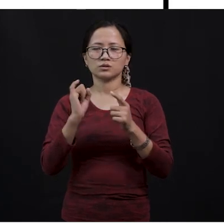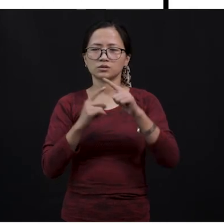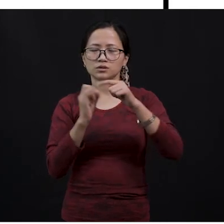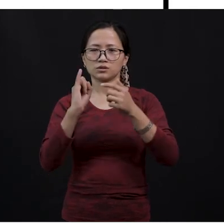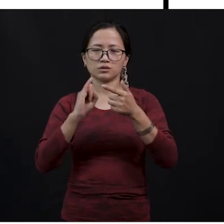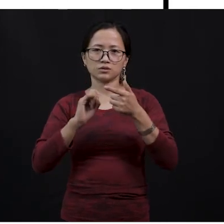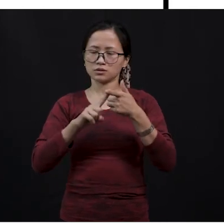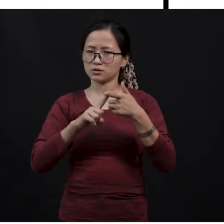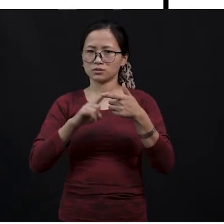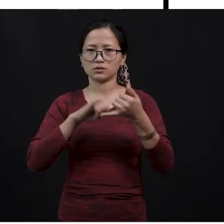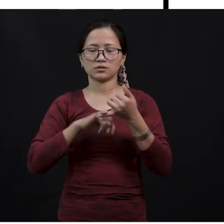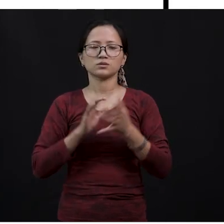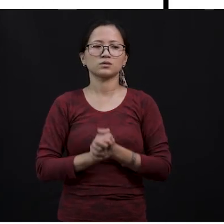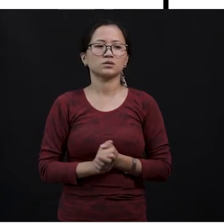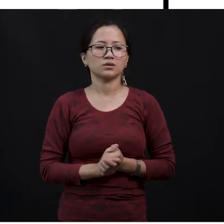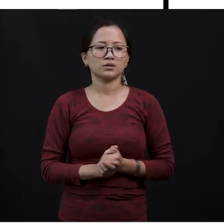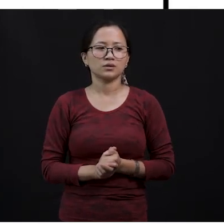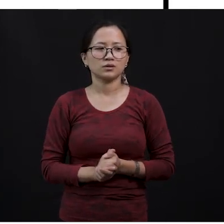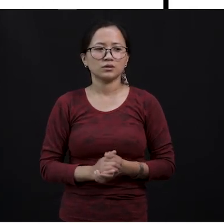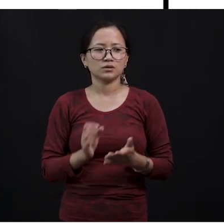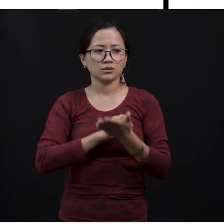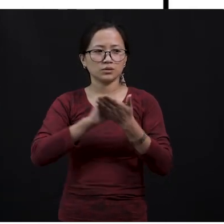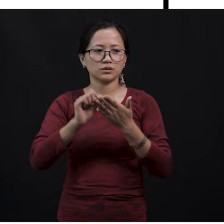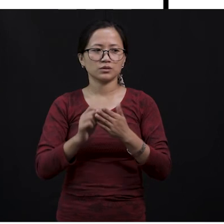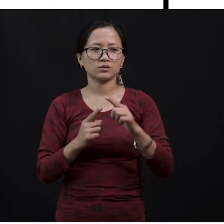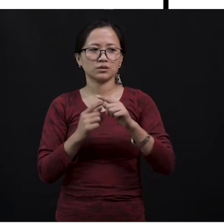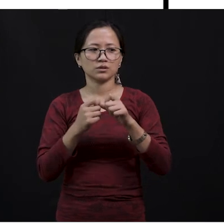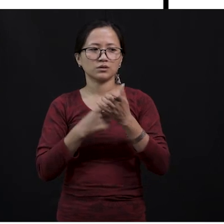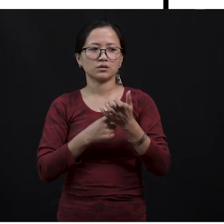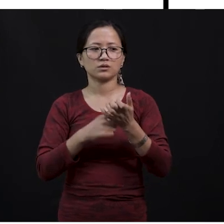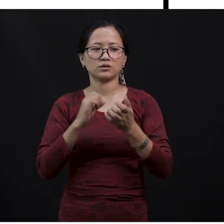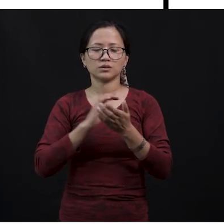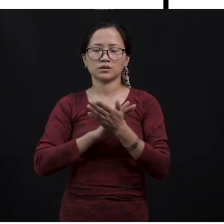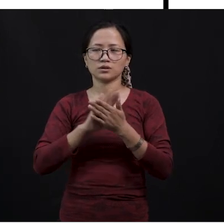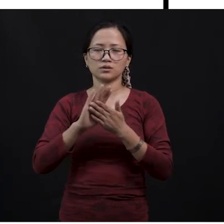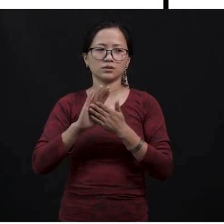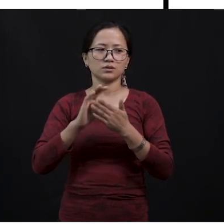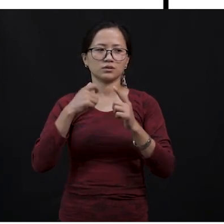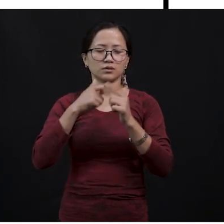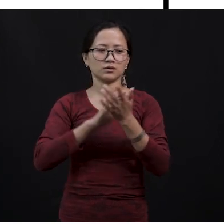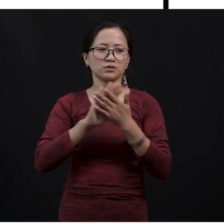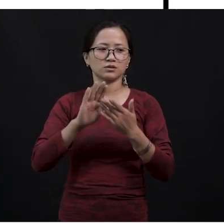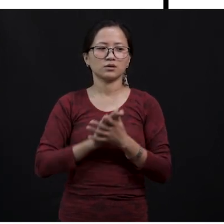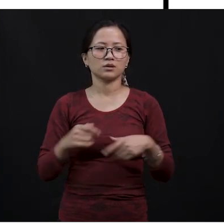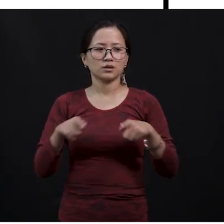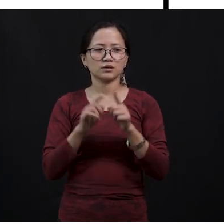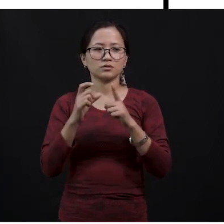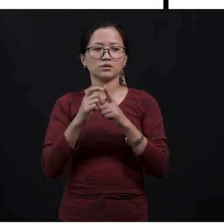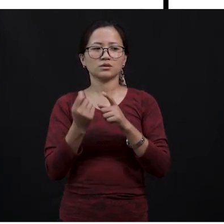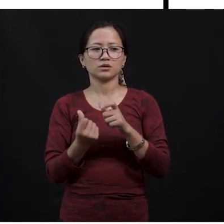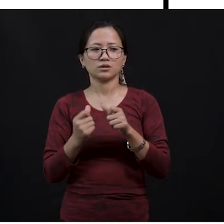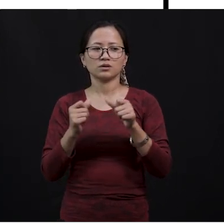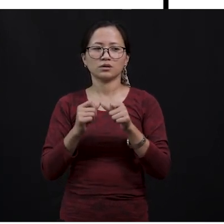Abdullah has written a book on him called Tariq-e-Daud, and that's one book which says highly of the